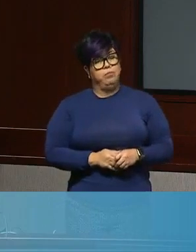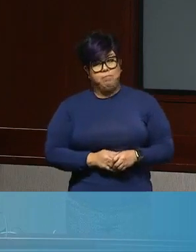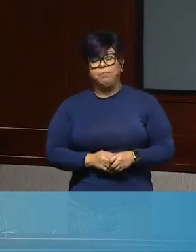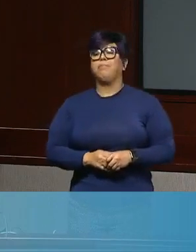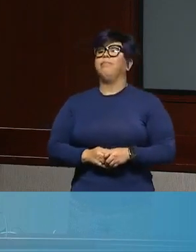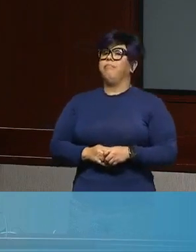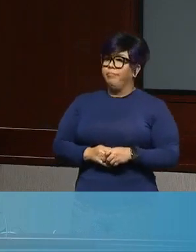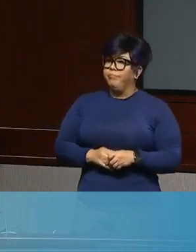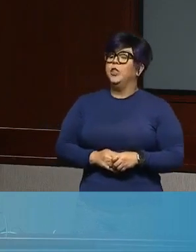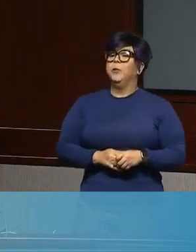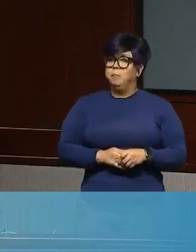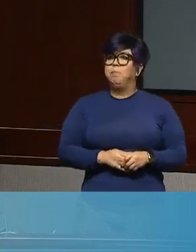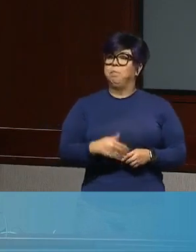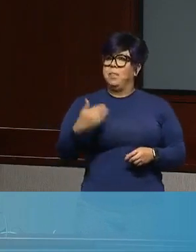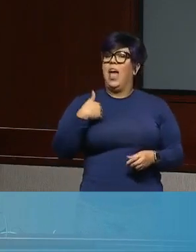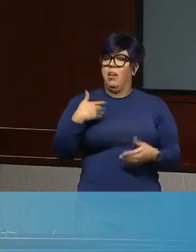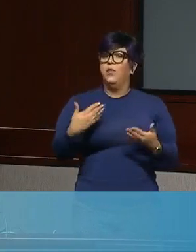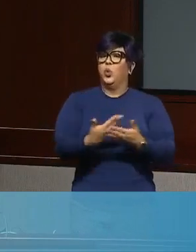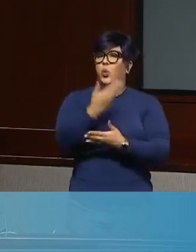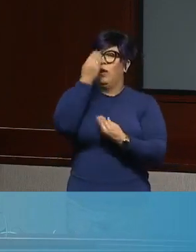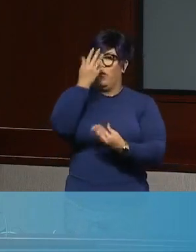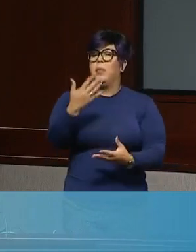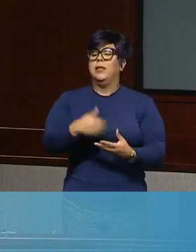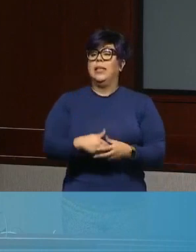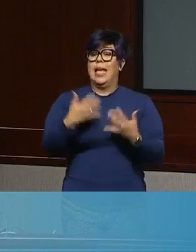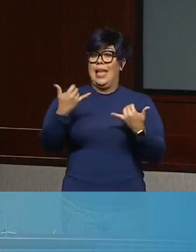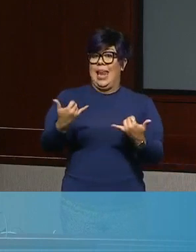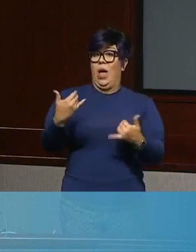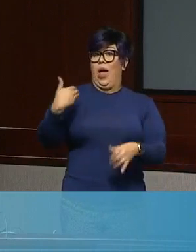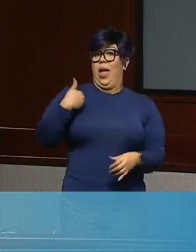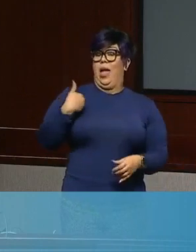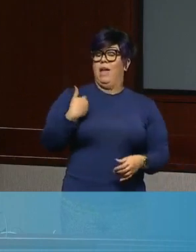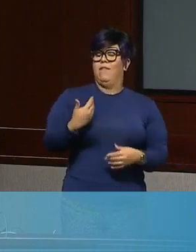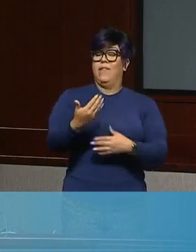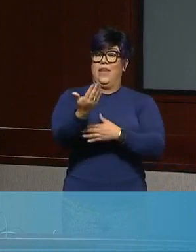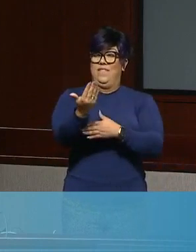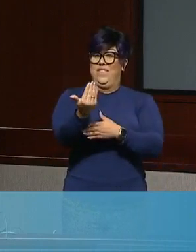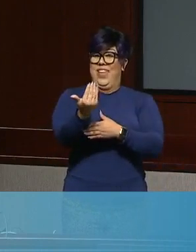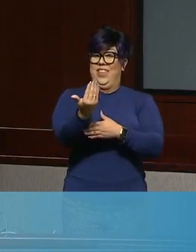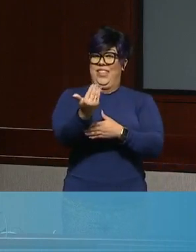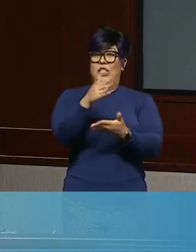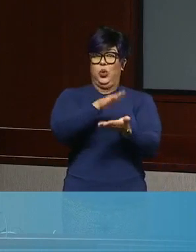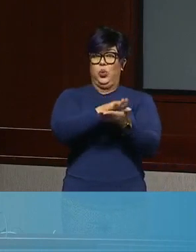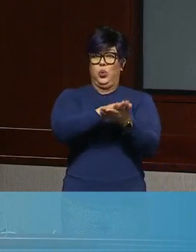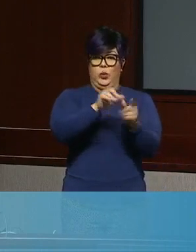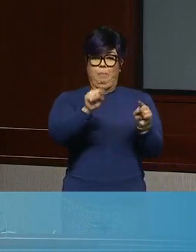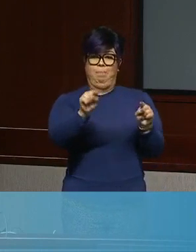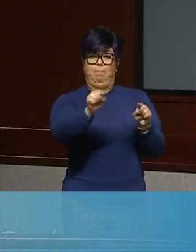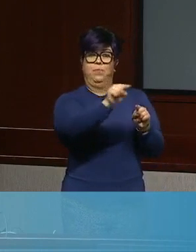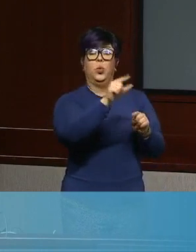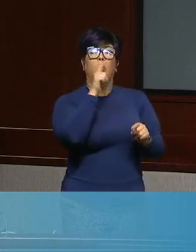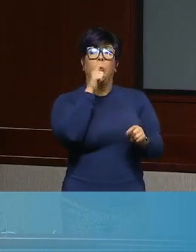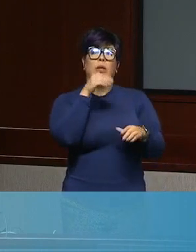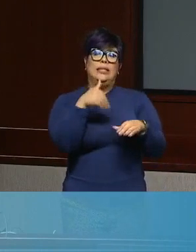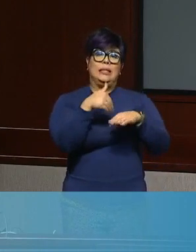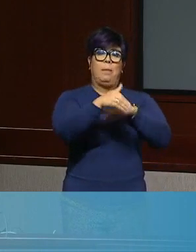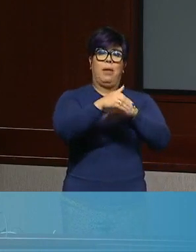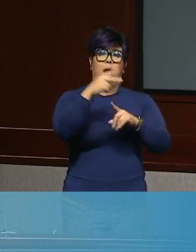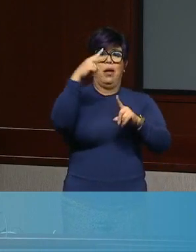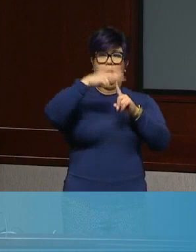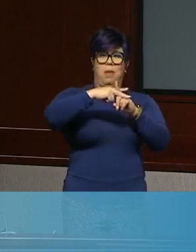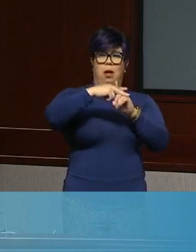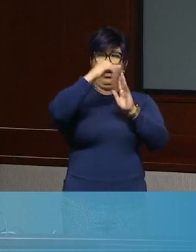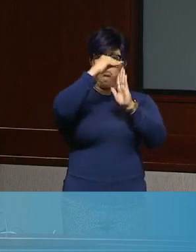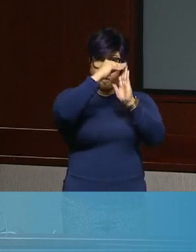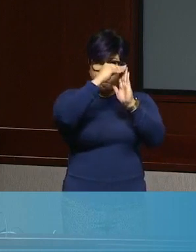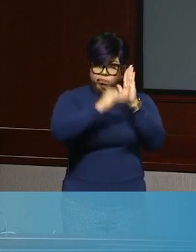Eitan, yes, we do have some updates. There are now 15 schools that have submitted